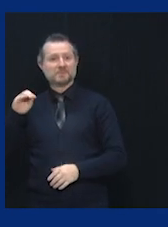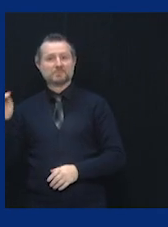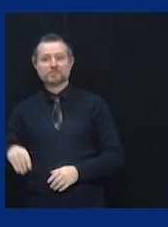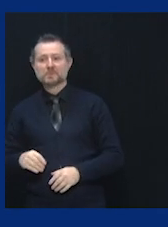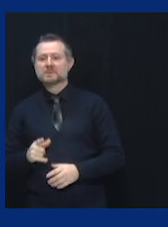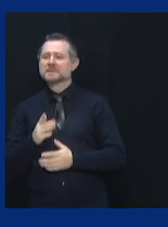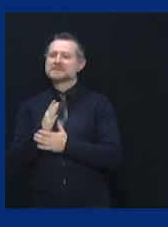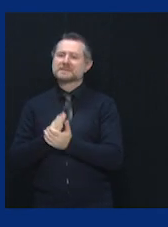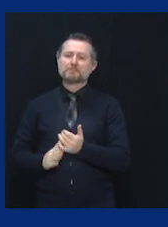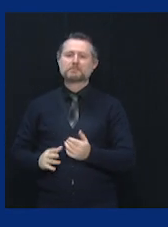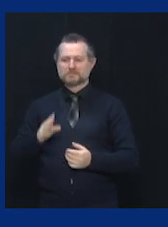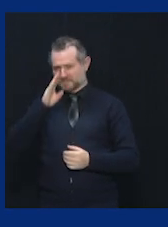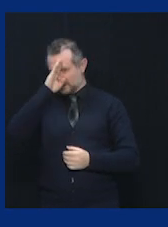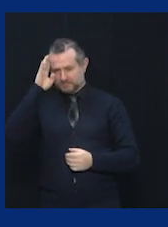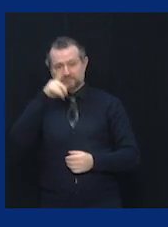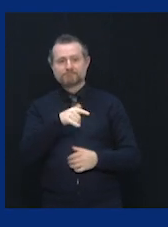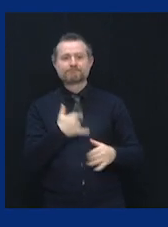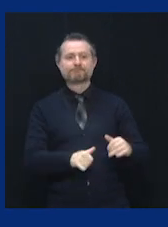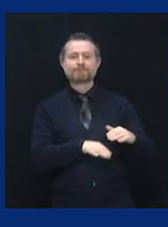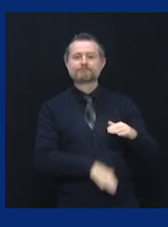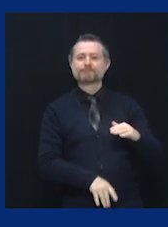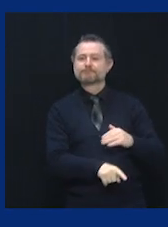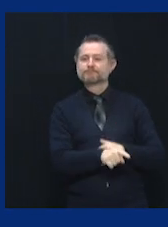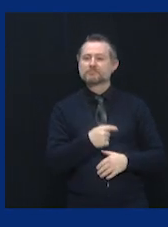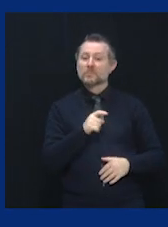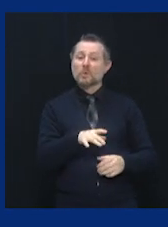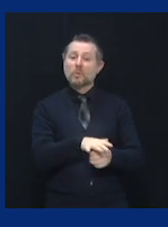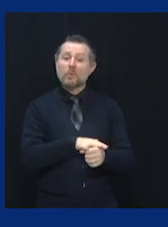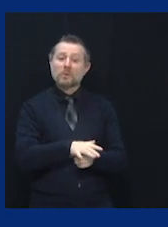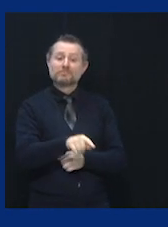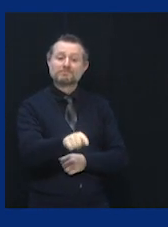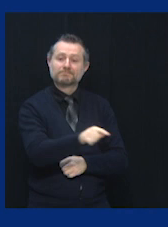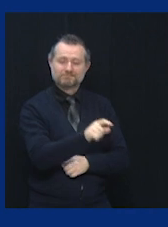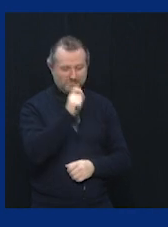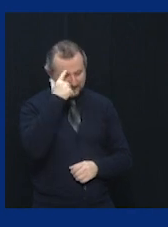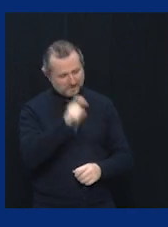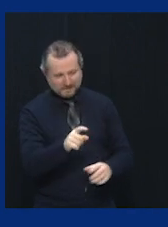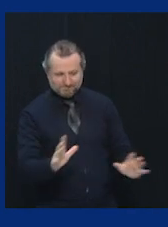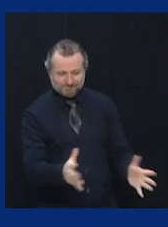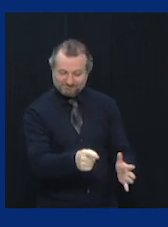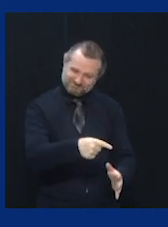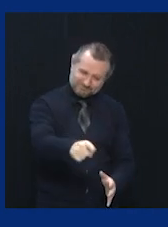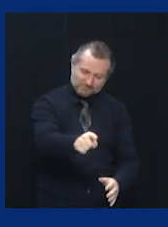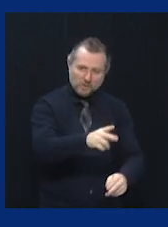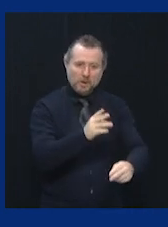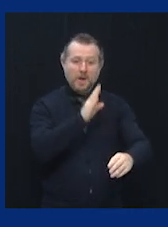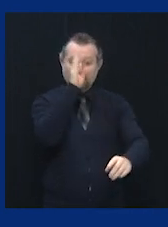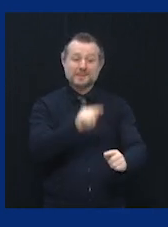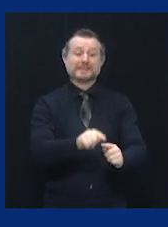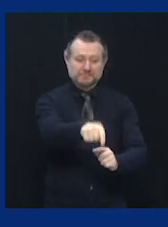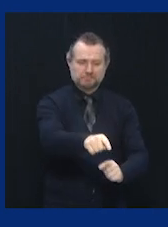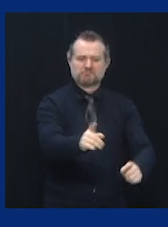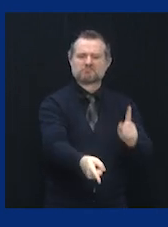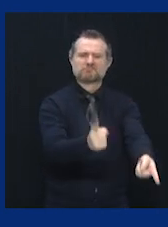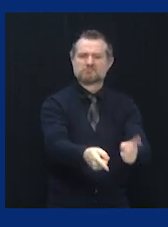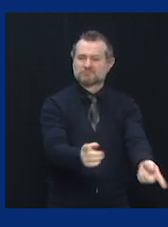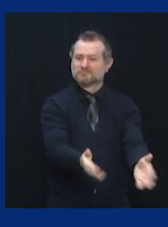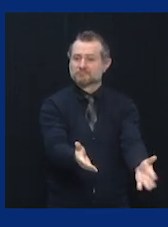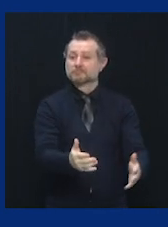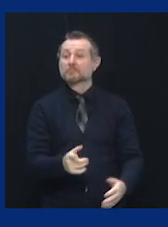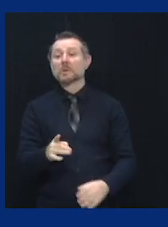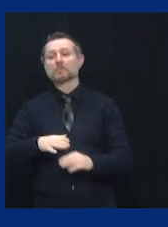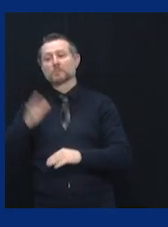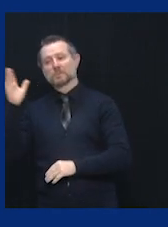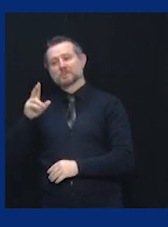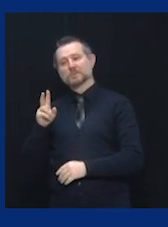lower, and we need the local governments to focus on it. There are over 200 hospitals